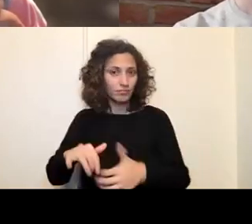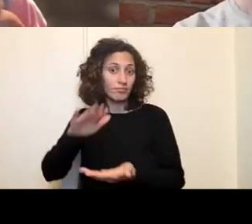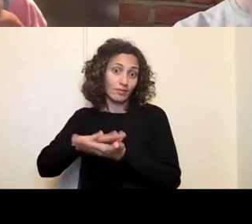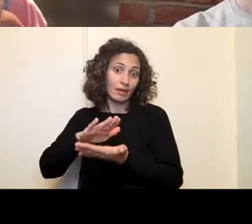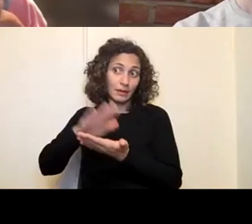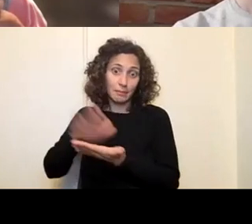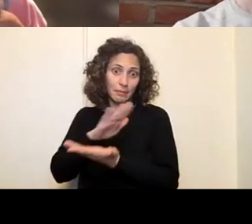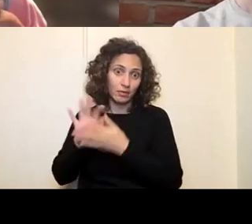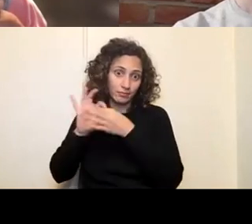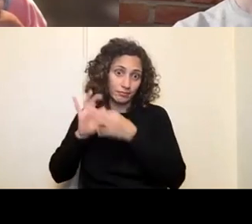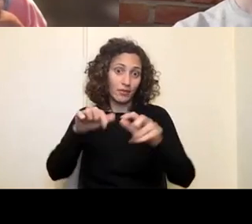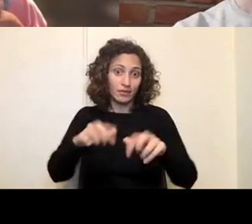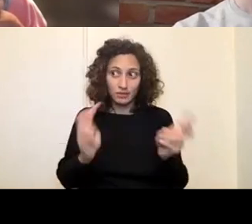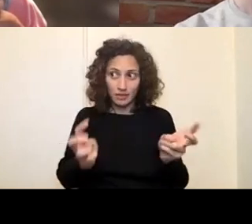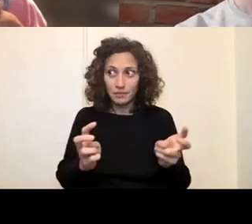but